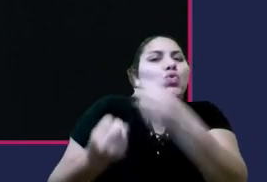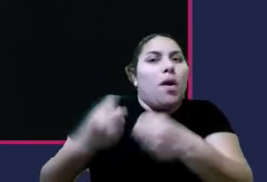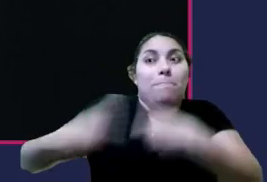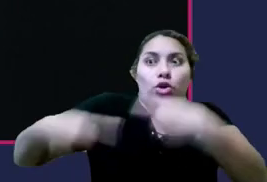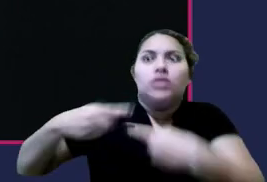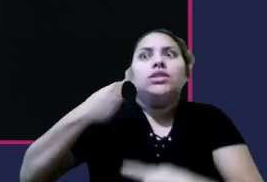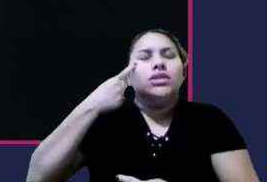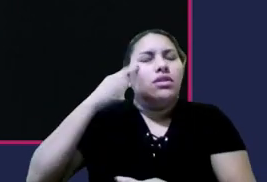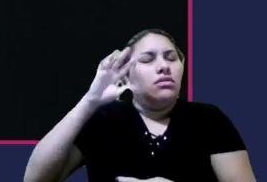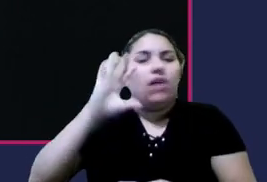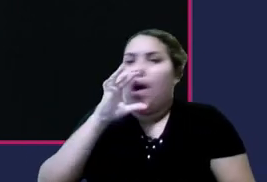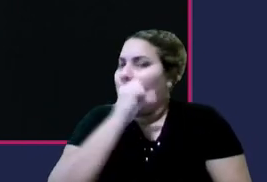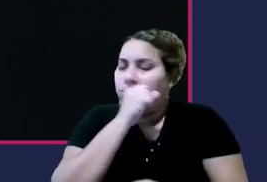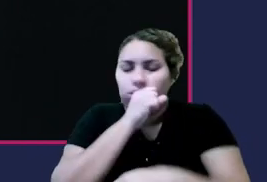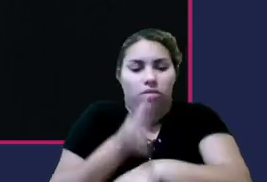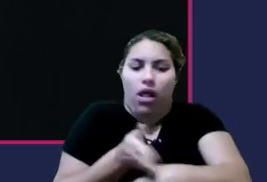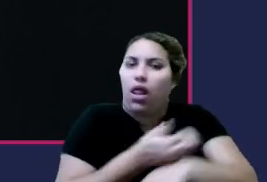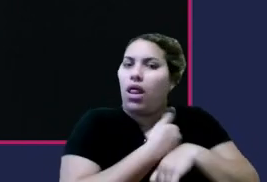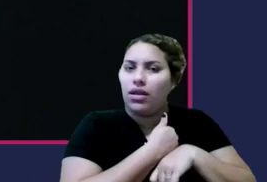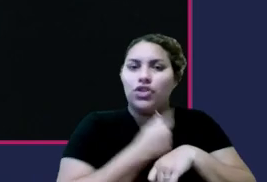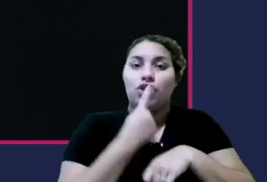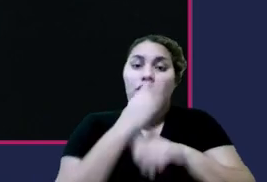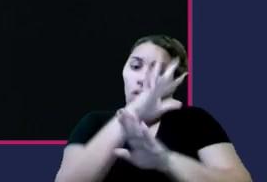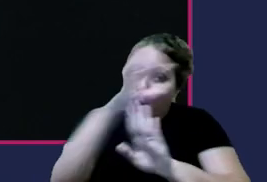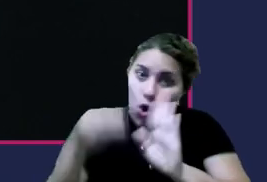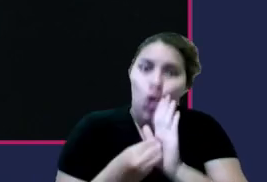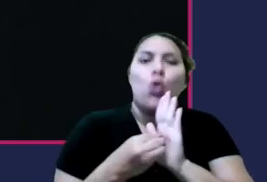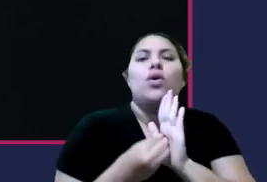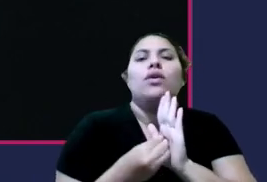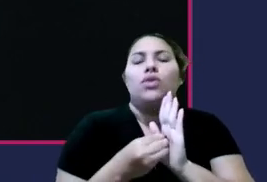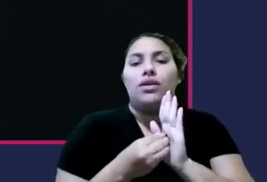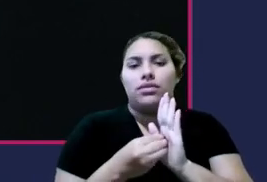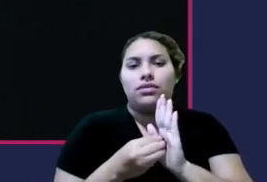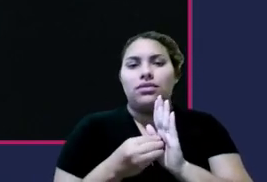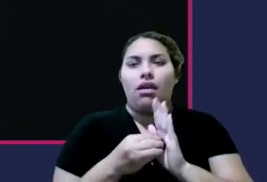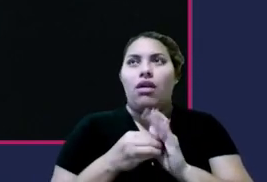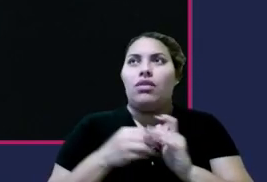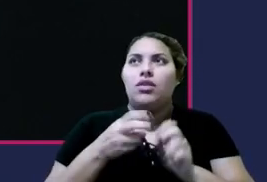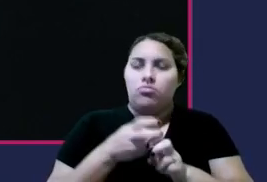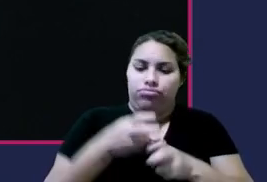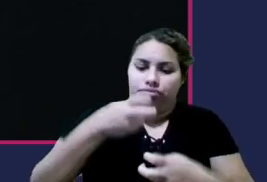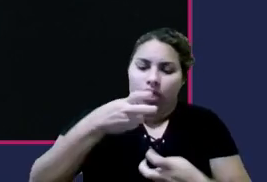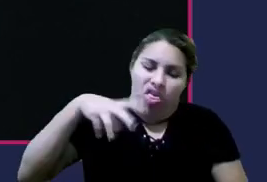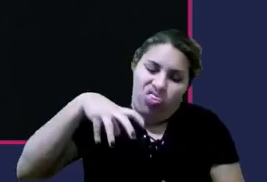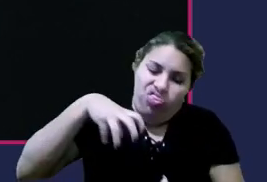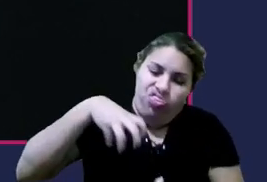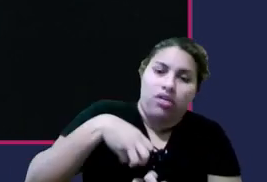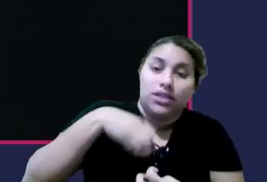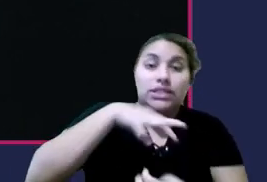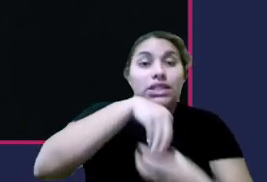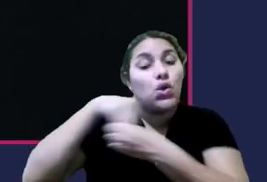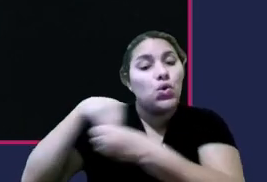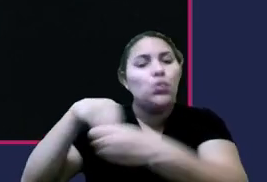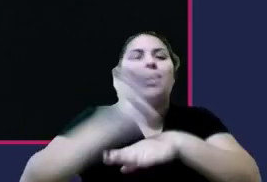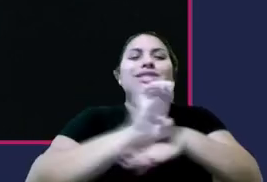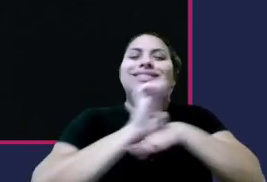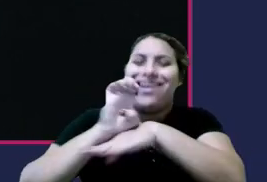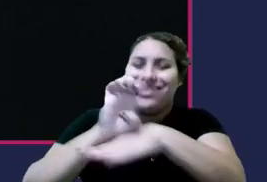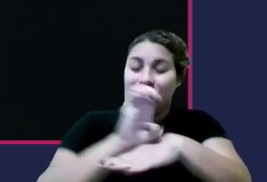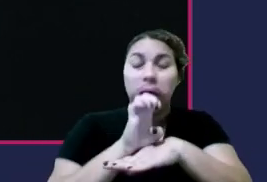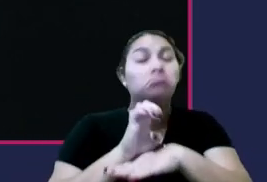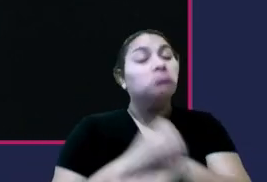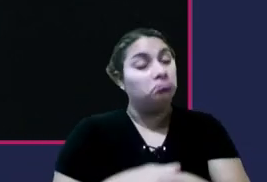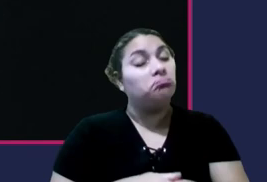disposition, because some states have sped up and in some respective states.